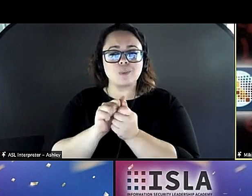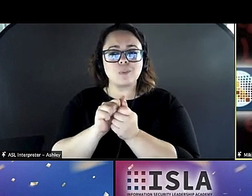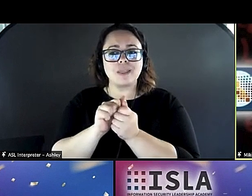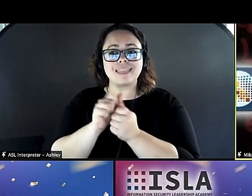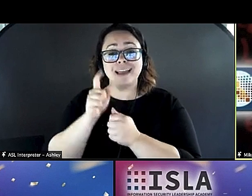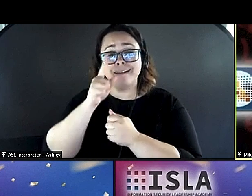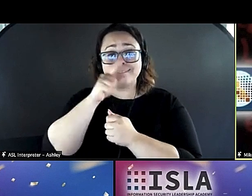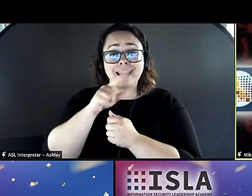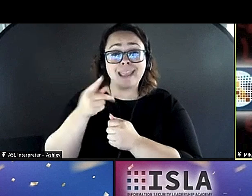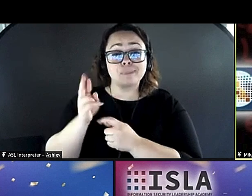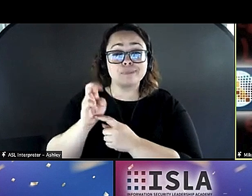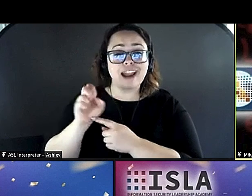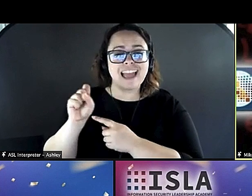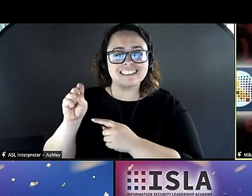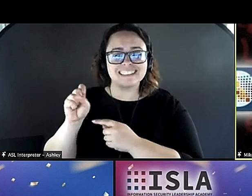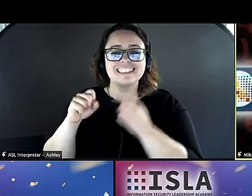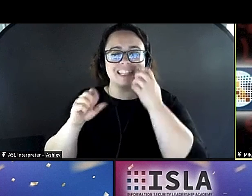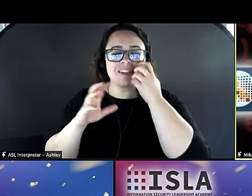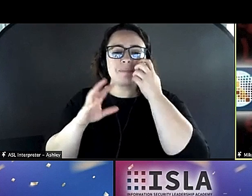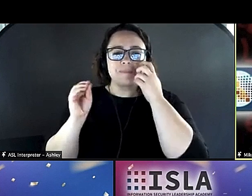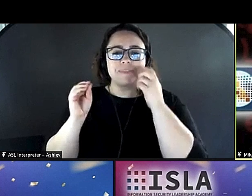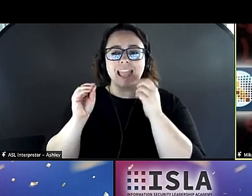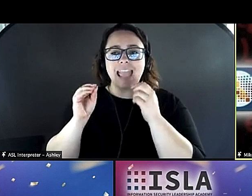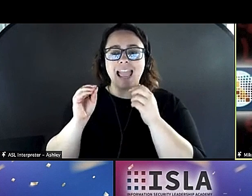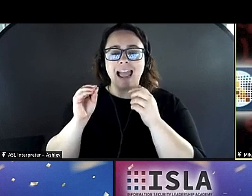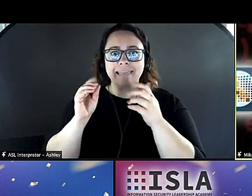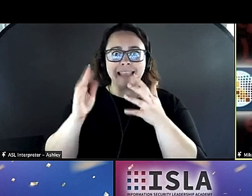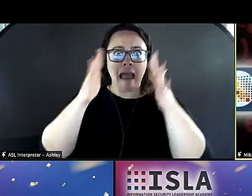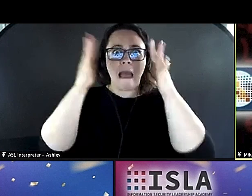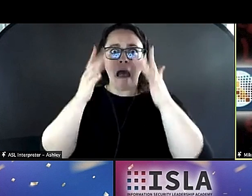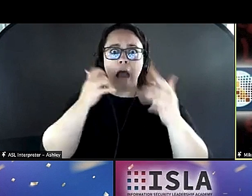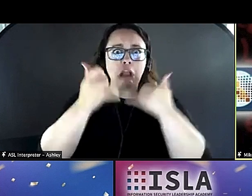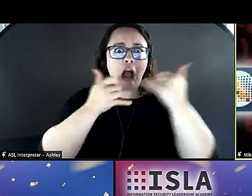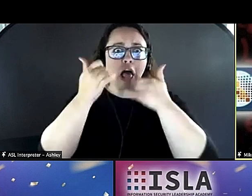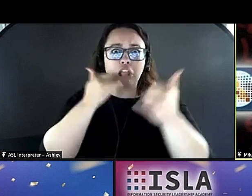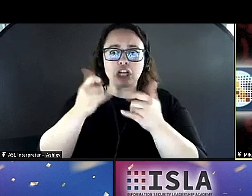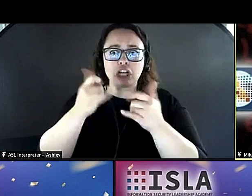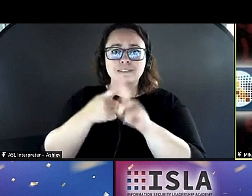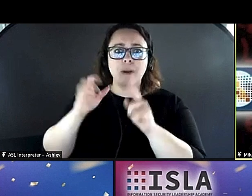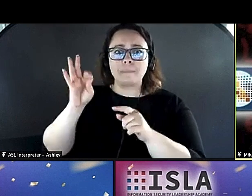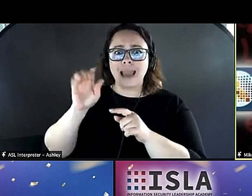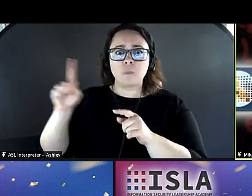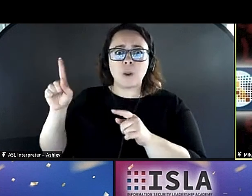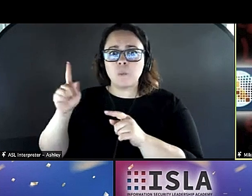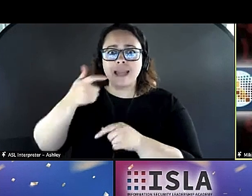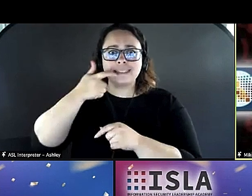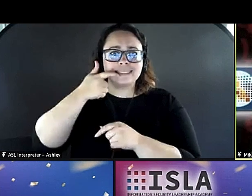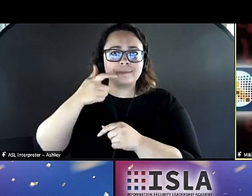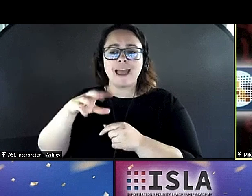fake press and the frantic callers from 911 dispatch, and